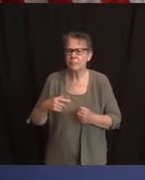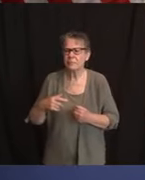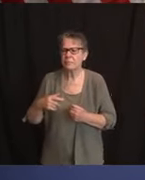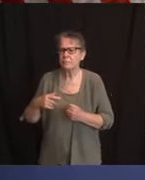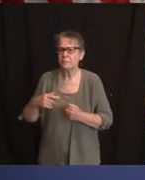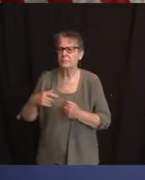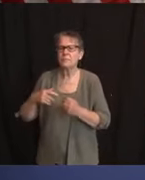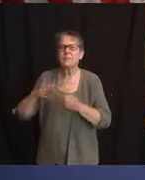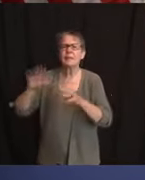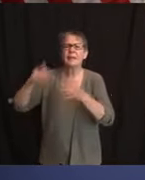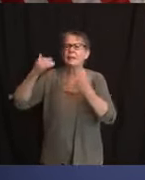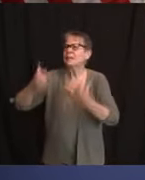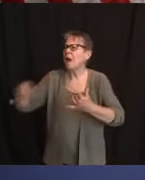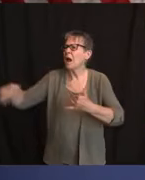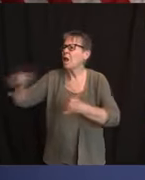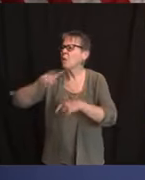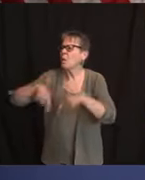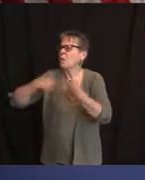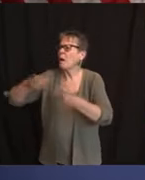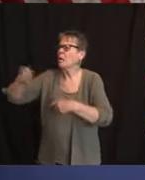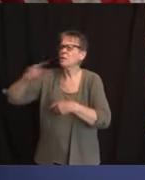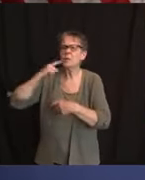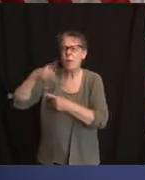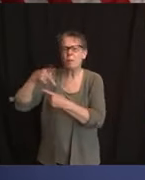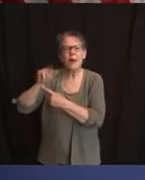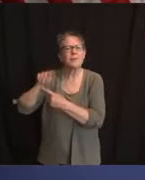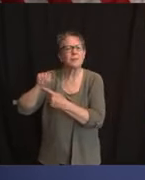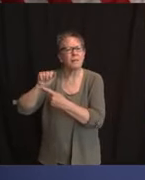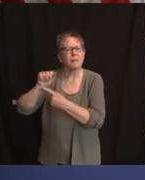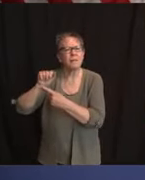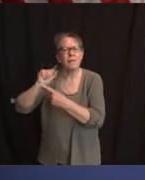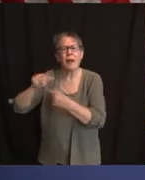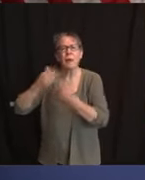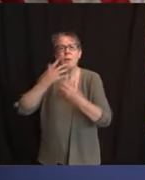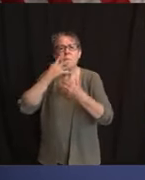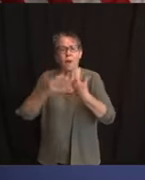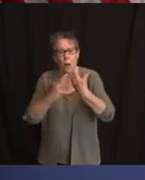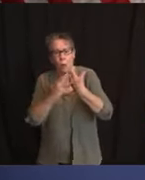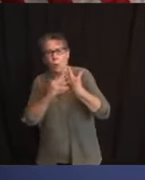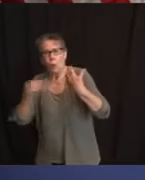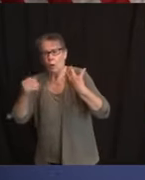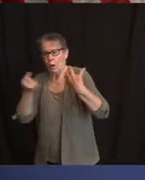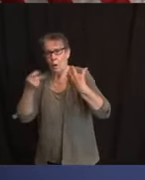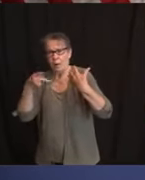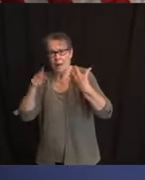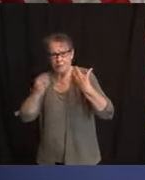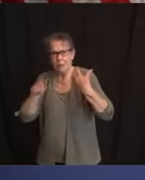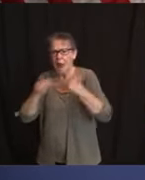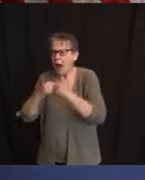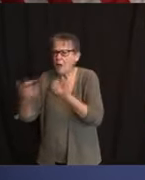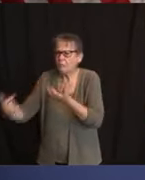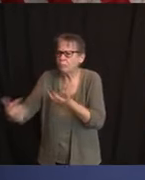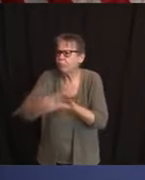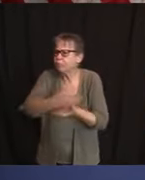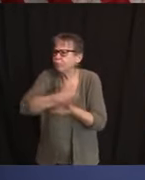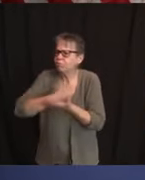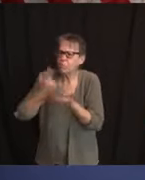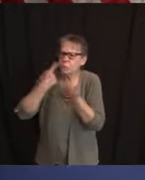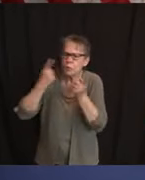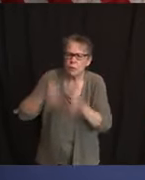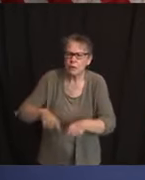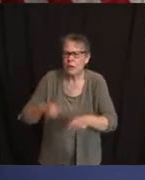you update us on the number of children hospitalized by COVID-related symptoms in the state? How many pediatric deaths? And what can you tell us about